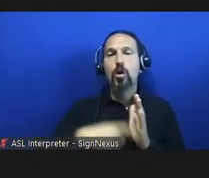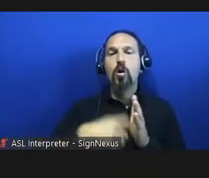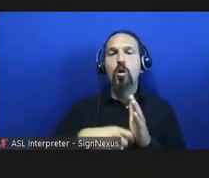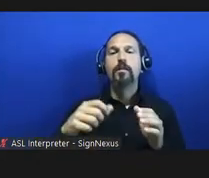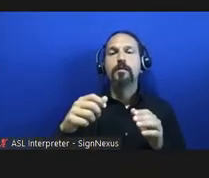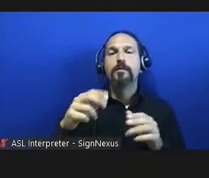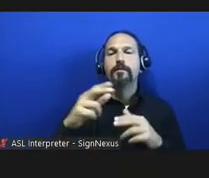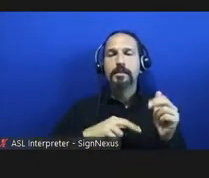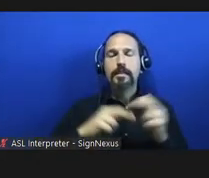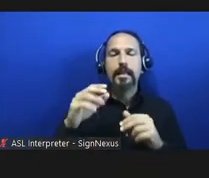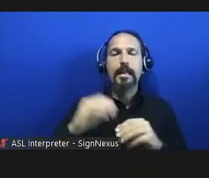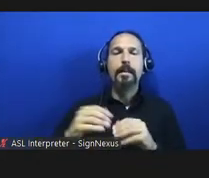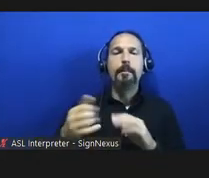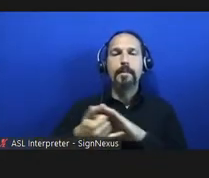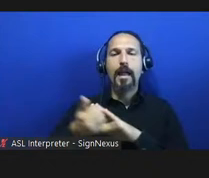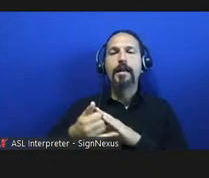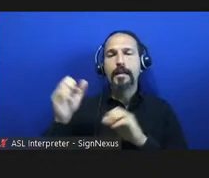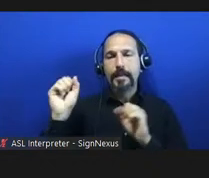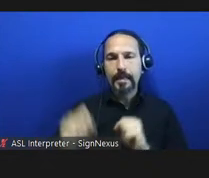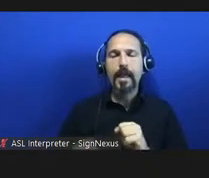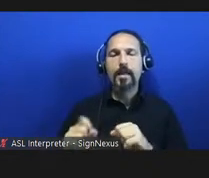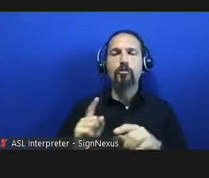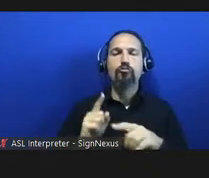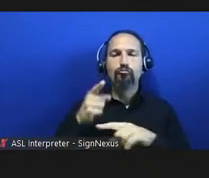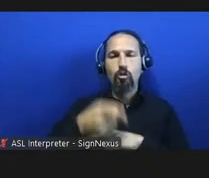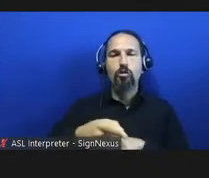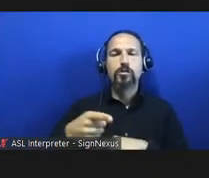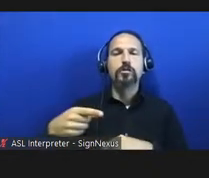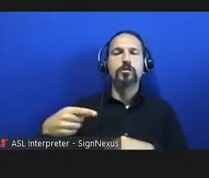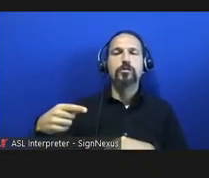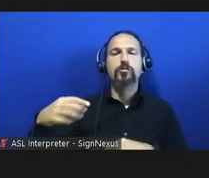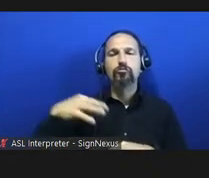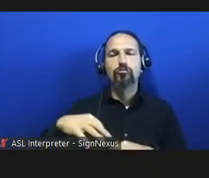enter Manhattan would be eligible for crossing credits